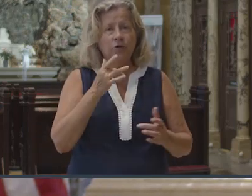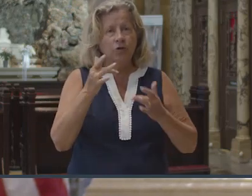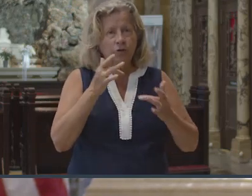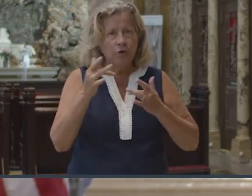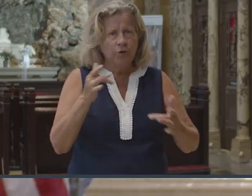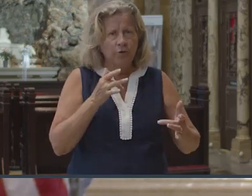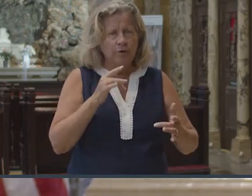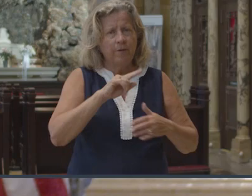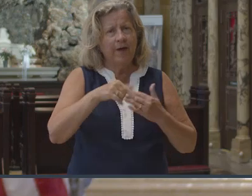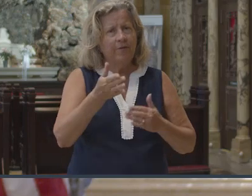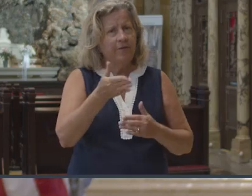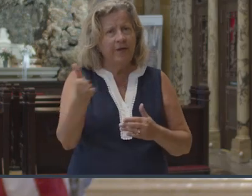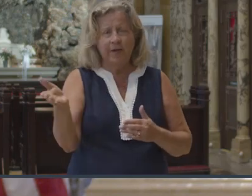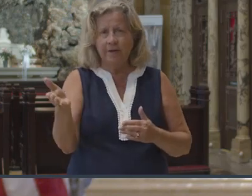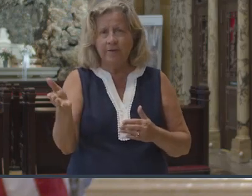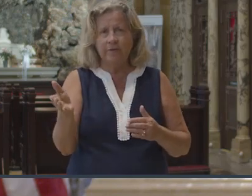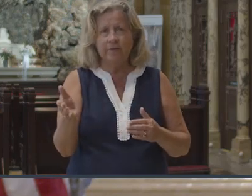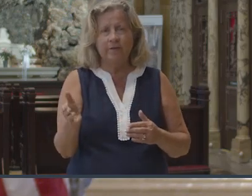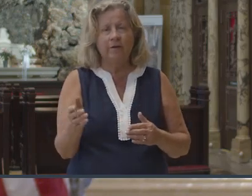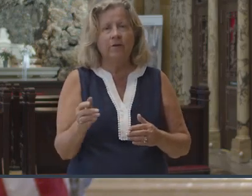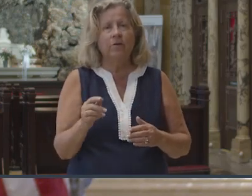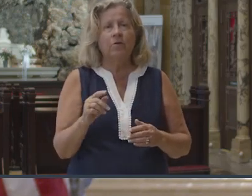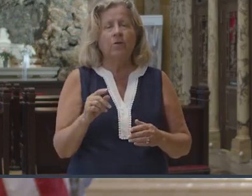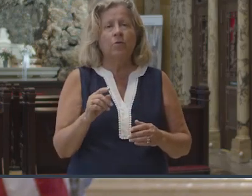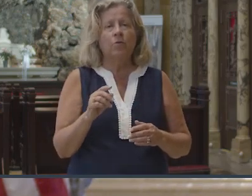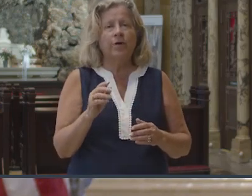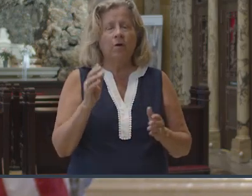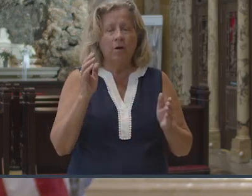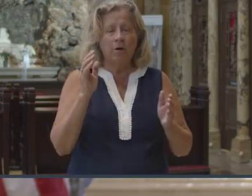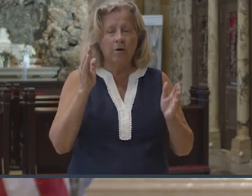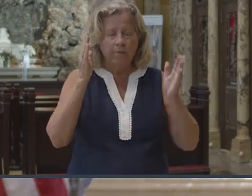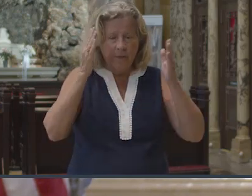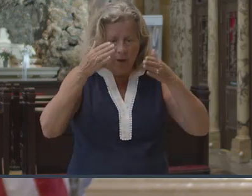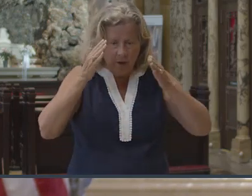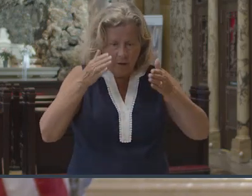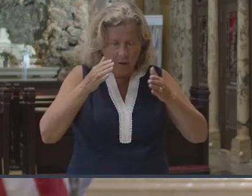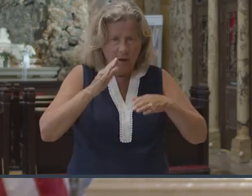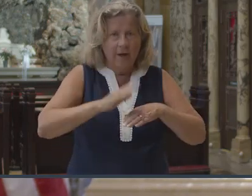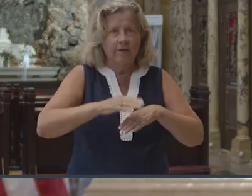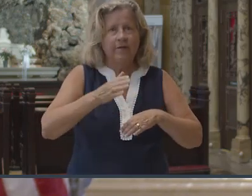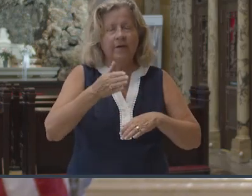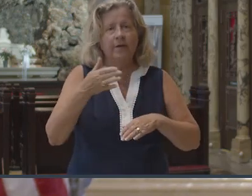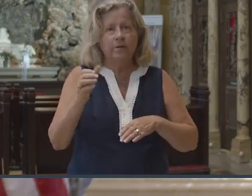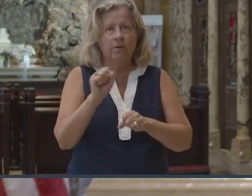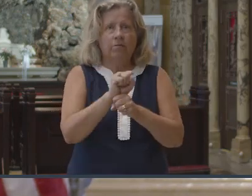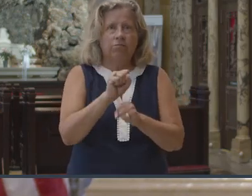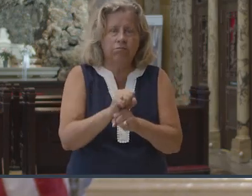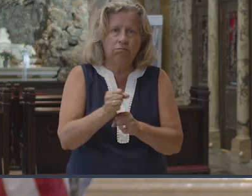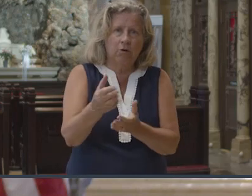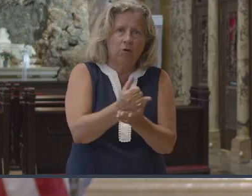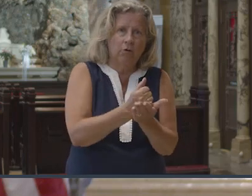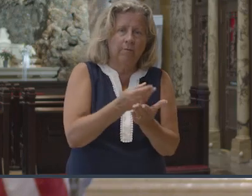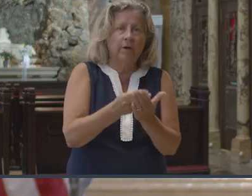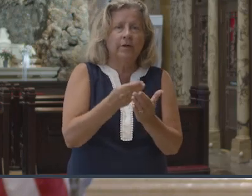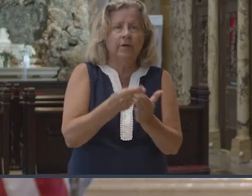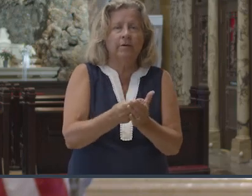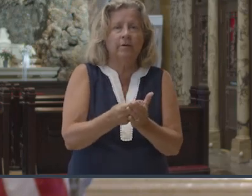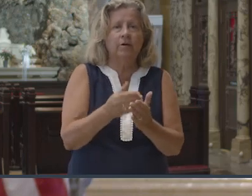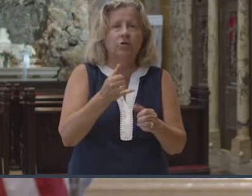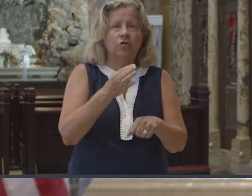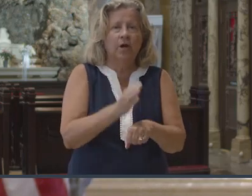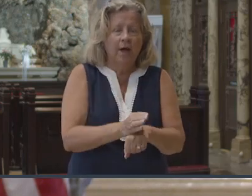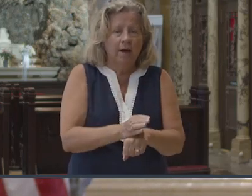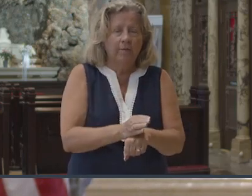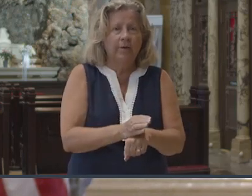don't have. We are bombarded by marketing wizards whose job it is to convince us of all the products